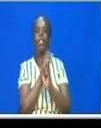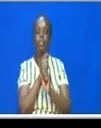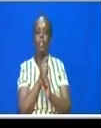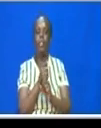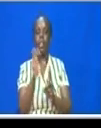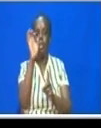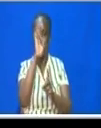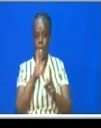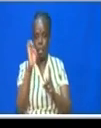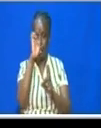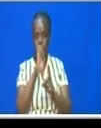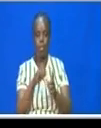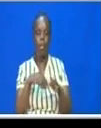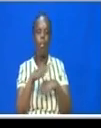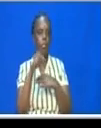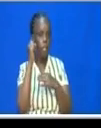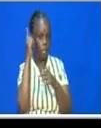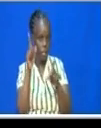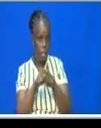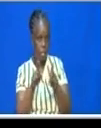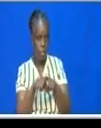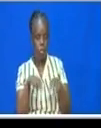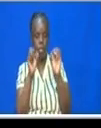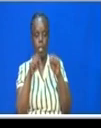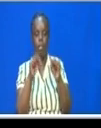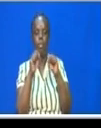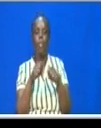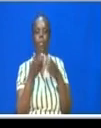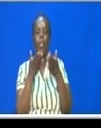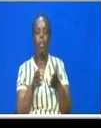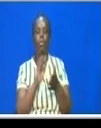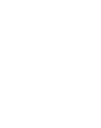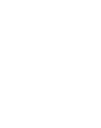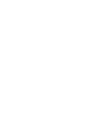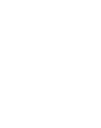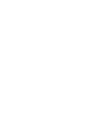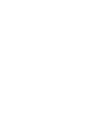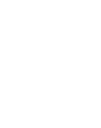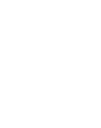So after understanding that, we can be able to now look at the questions